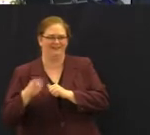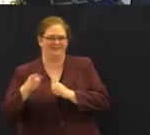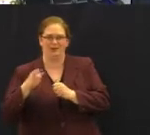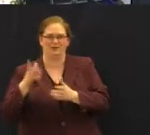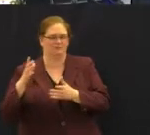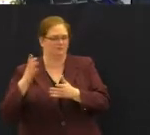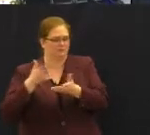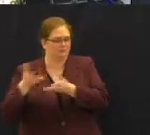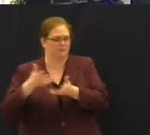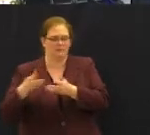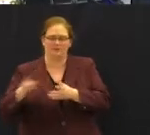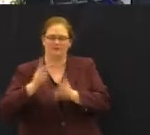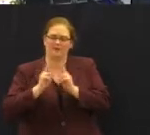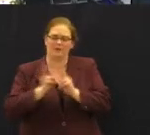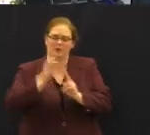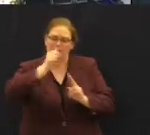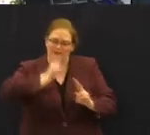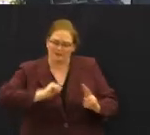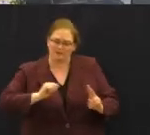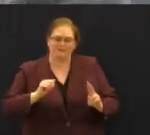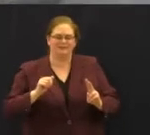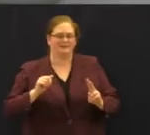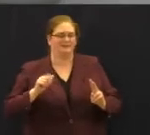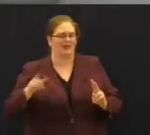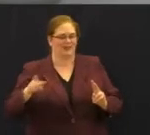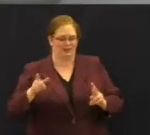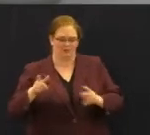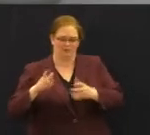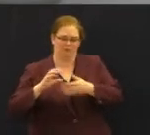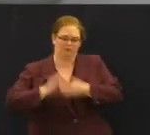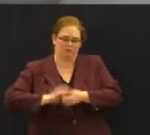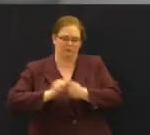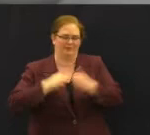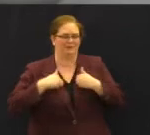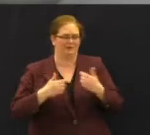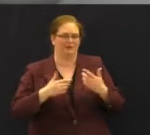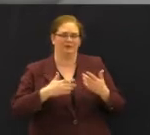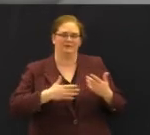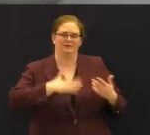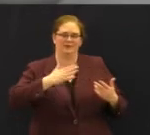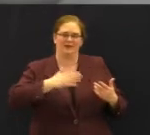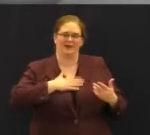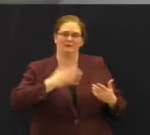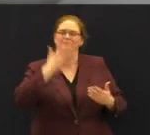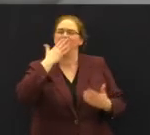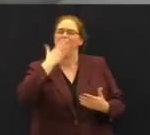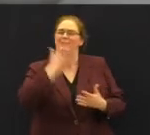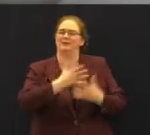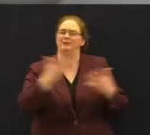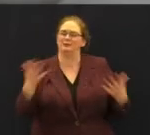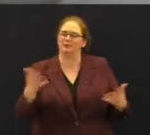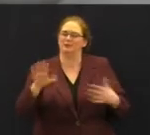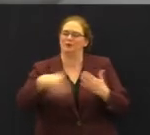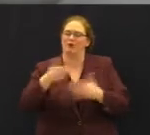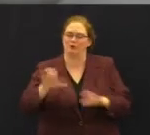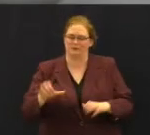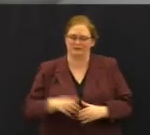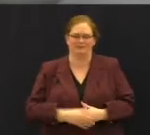he was very patient and, worked with me. So I am very happy. Pete, thank you so much for all you